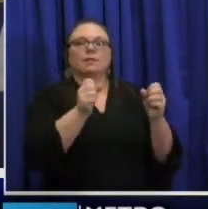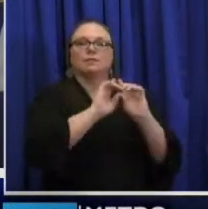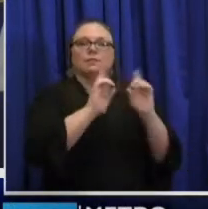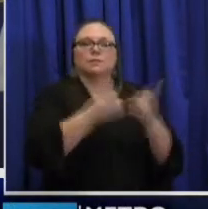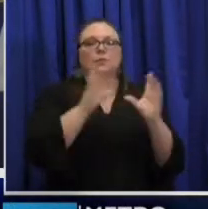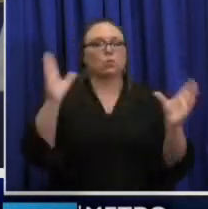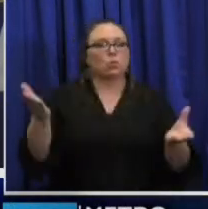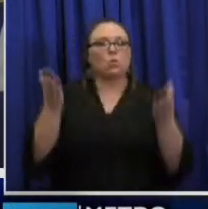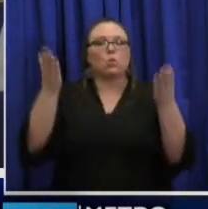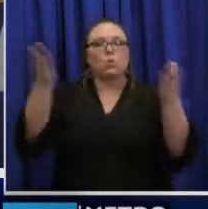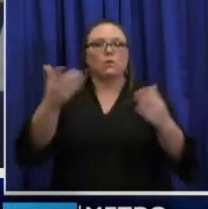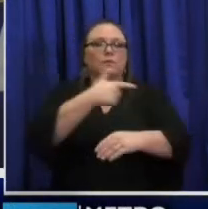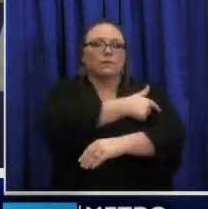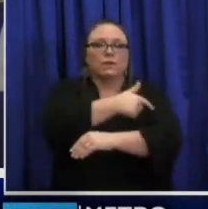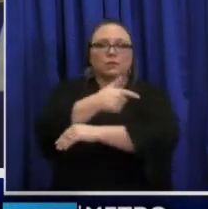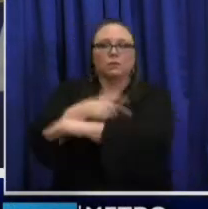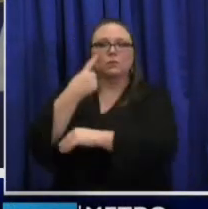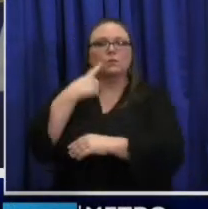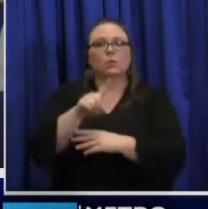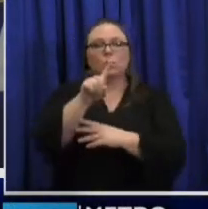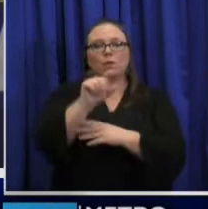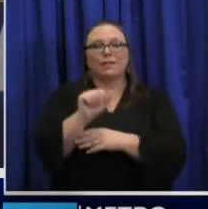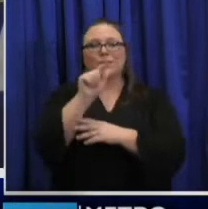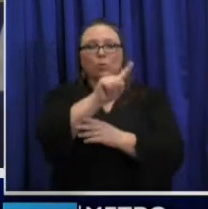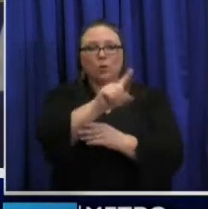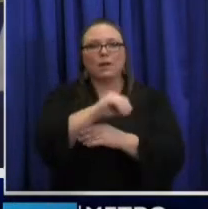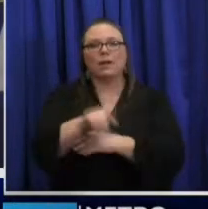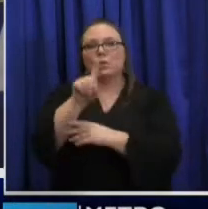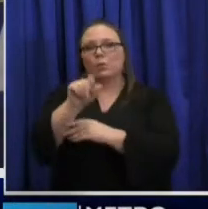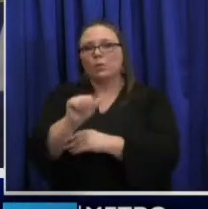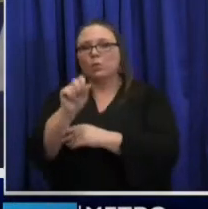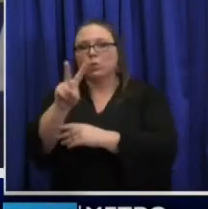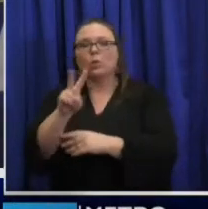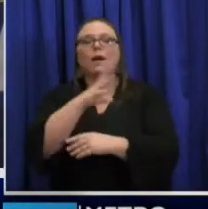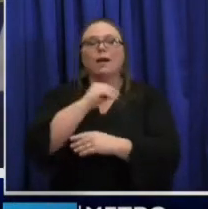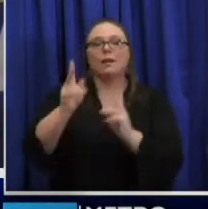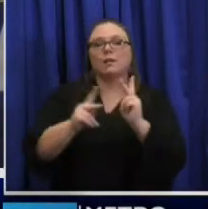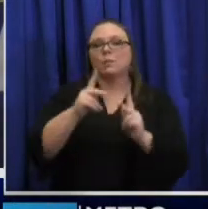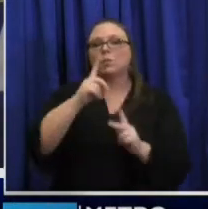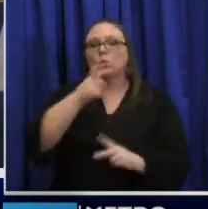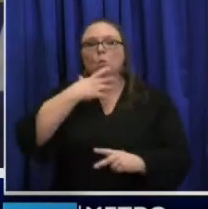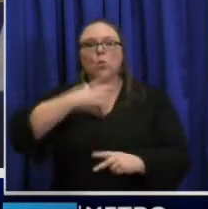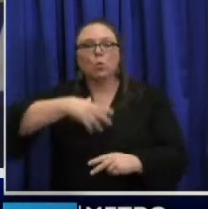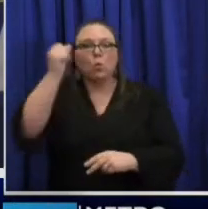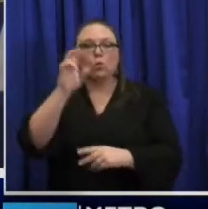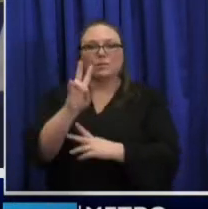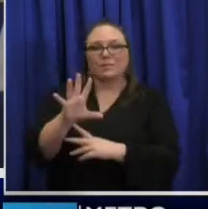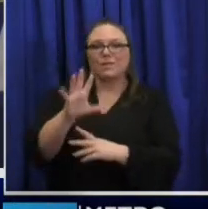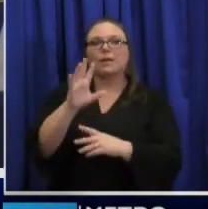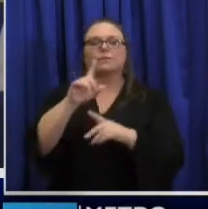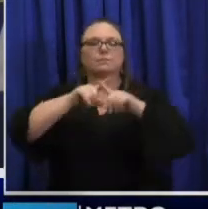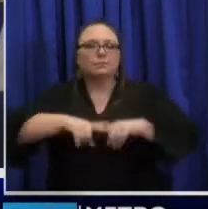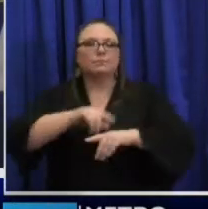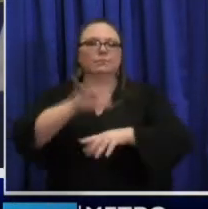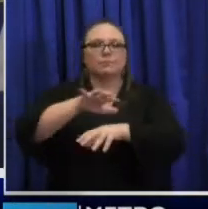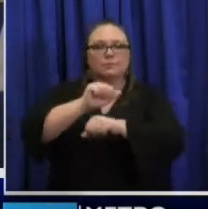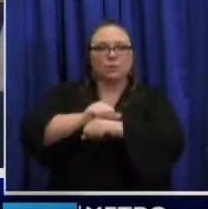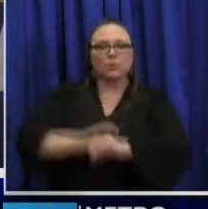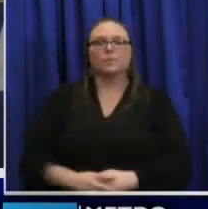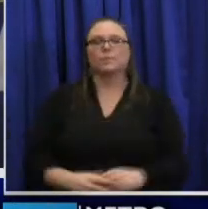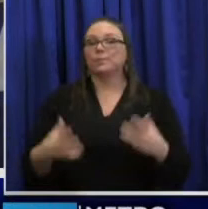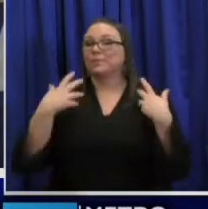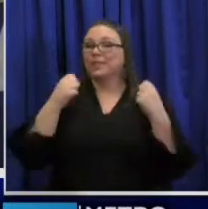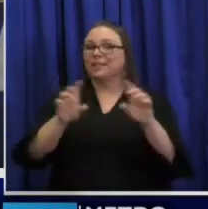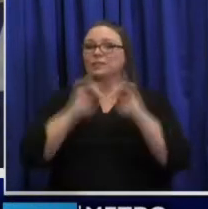phase 1A1 and 1A2 and to those 75 and older based on appointments. The health department wants to